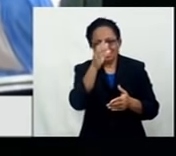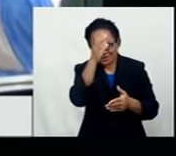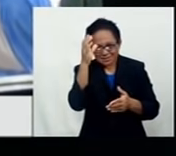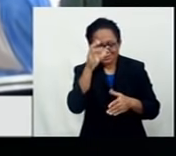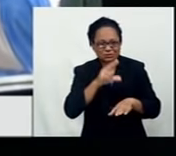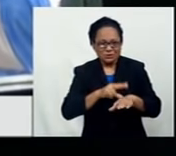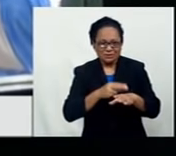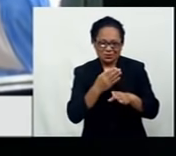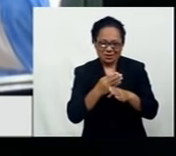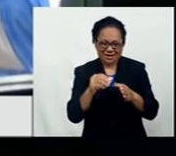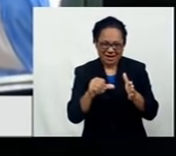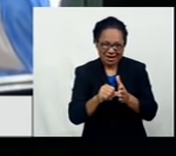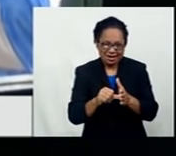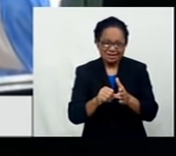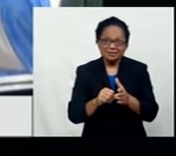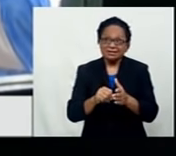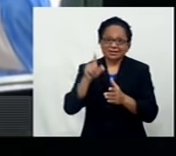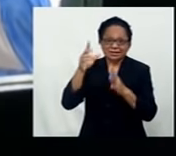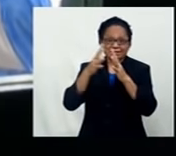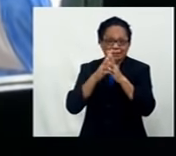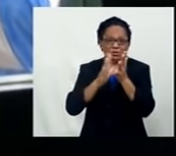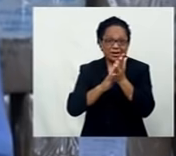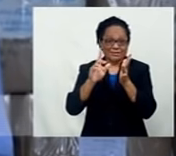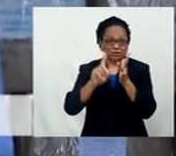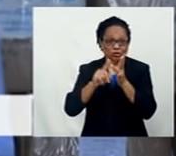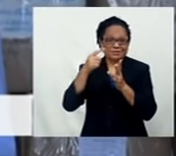the equipment will be valuable in the current